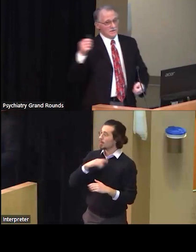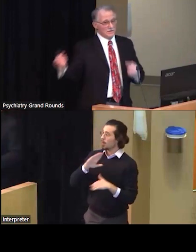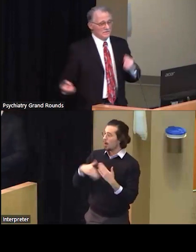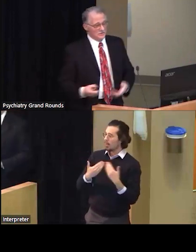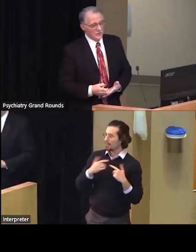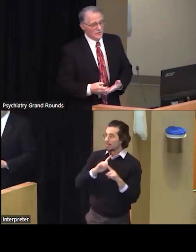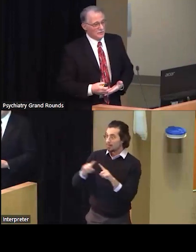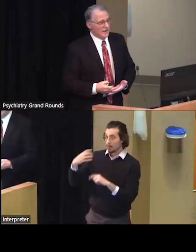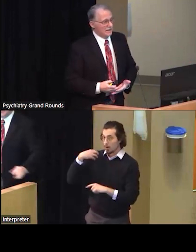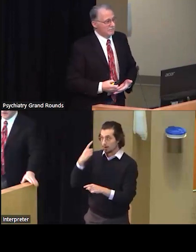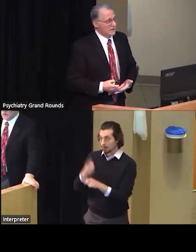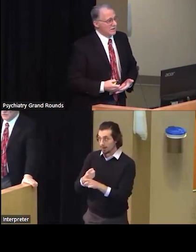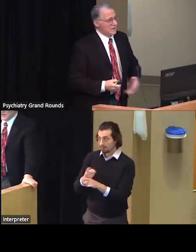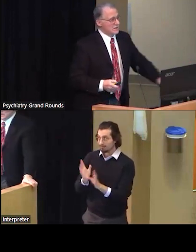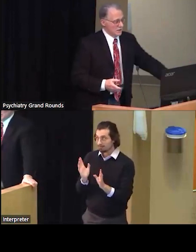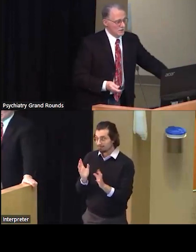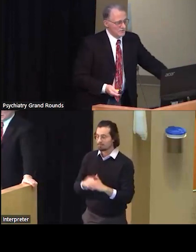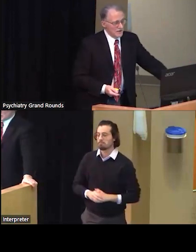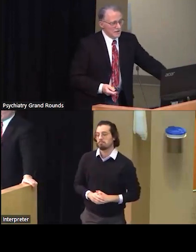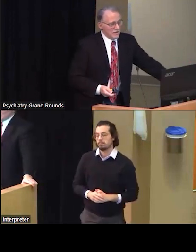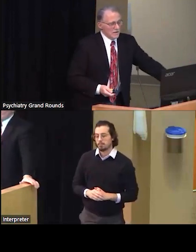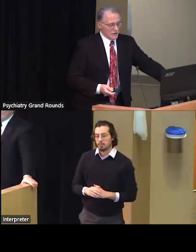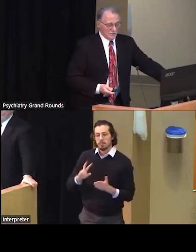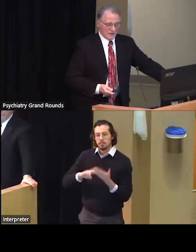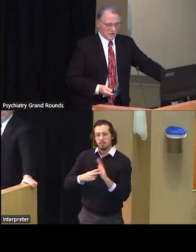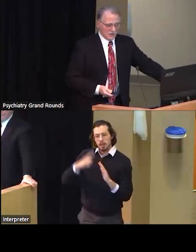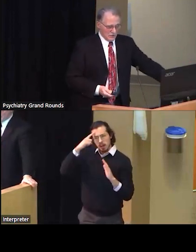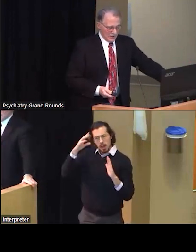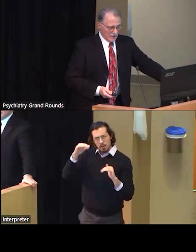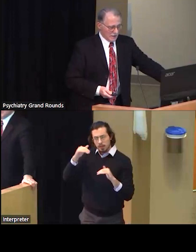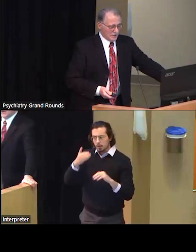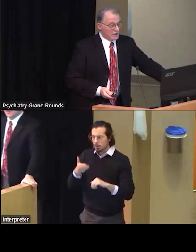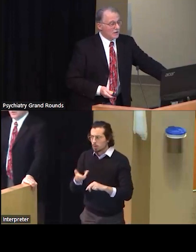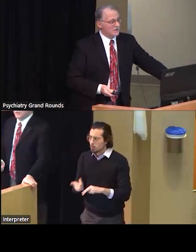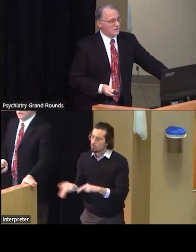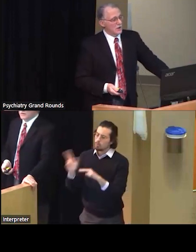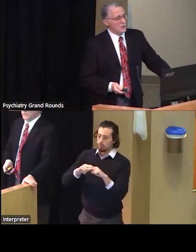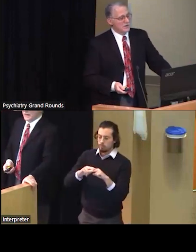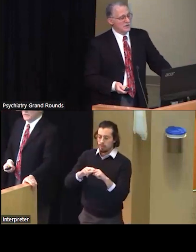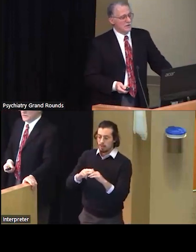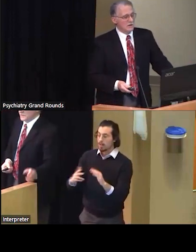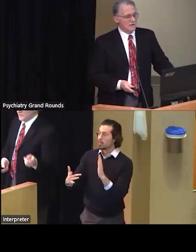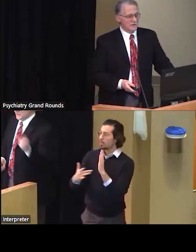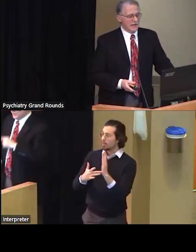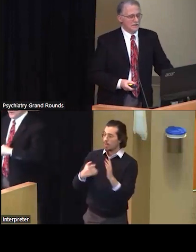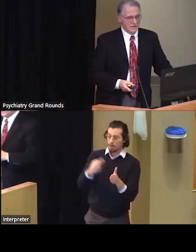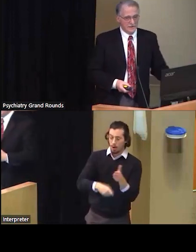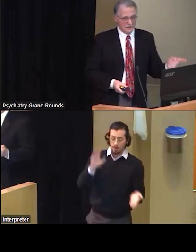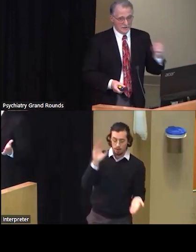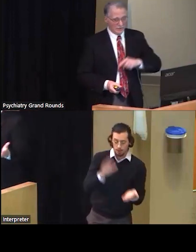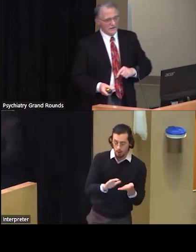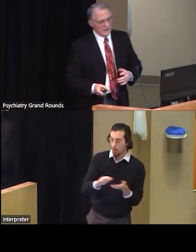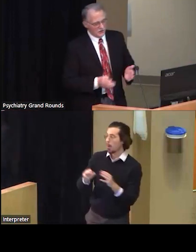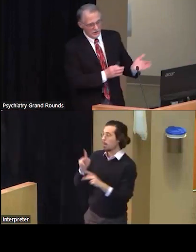different bosses. Remember that. So our expectations have really gone up. Tech costs are low, personnel costs are high. It's